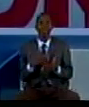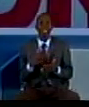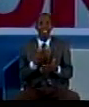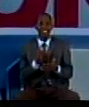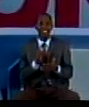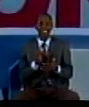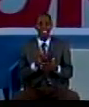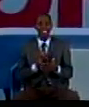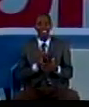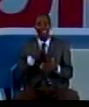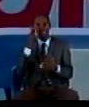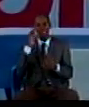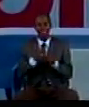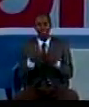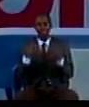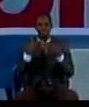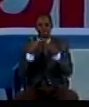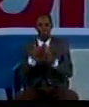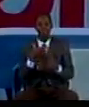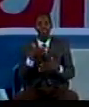will take place tonight in Jesus' name.